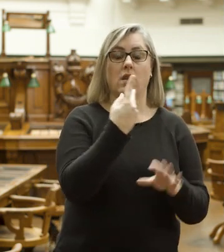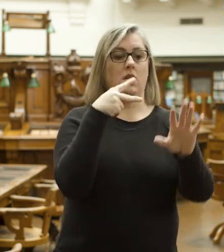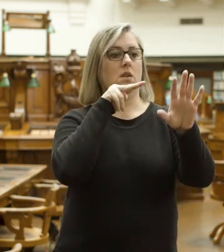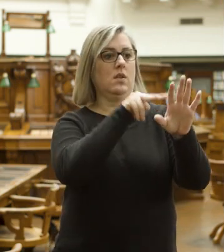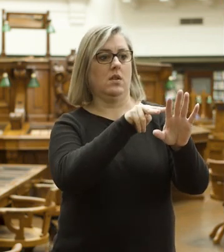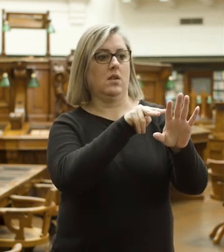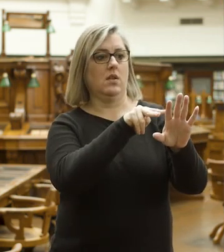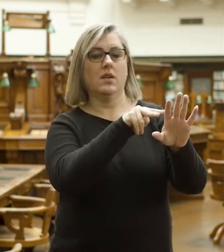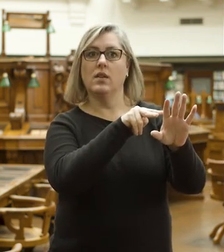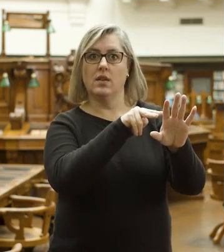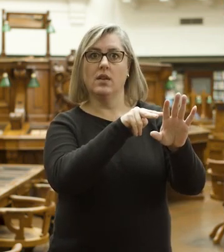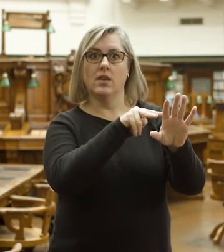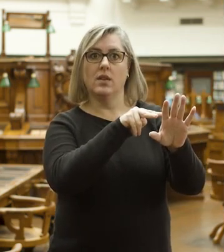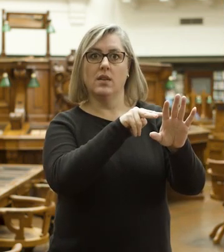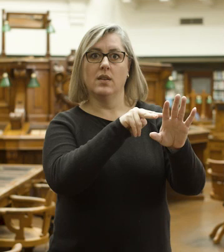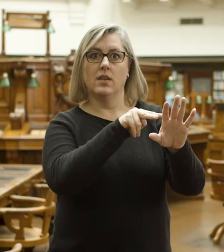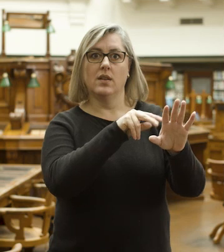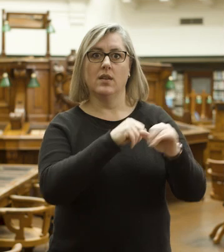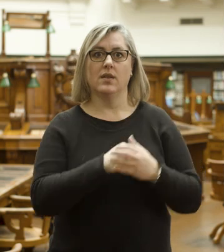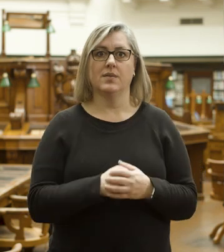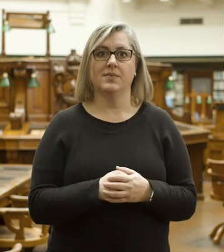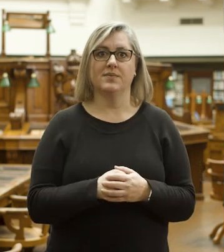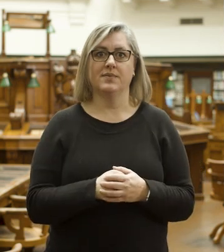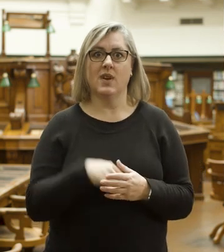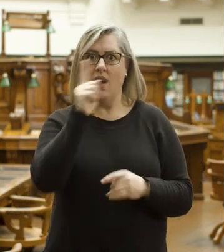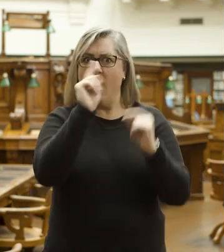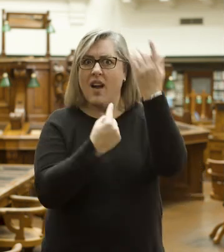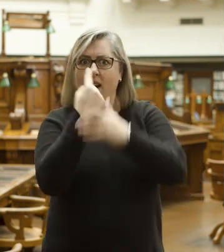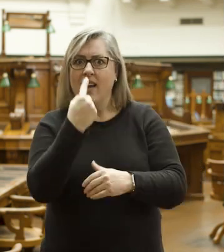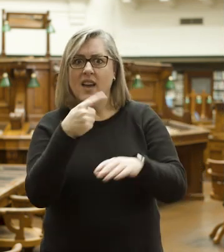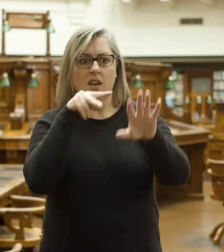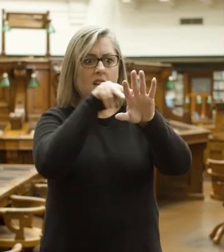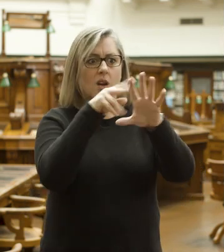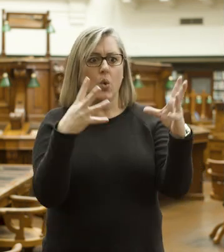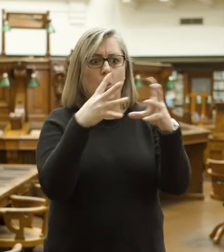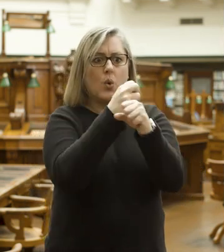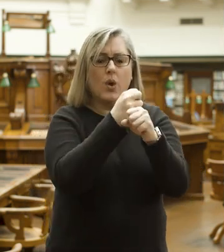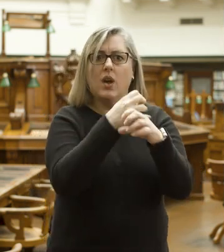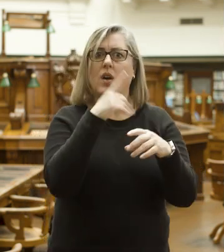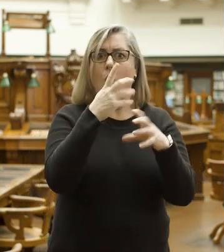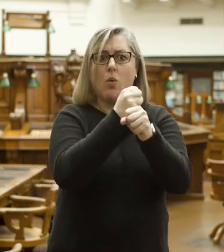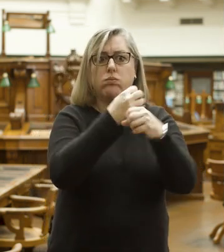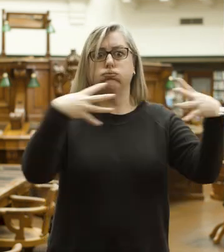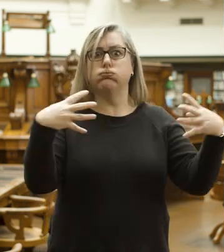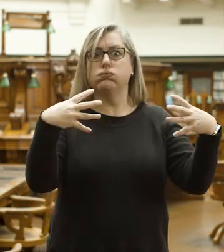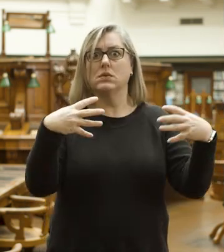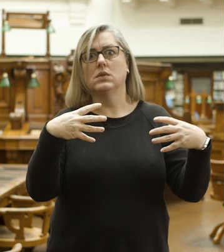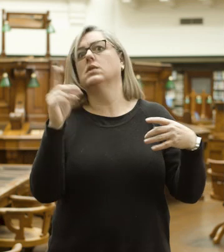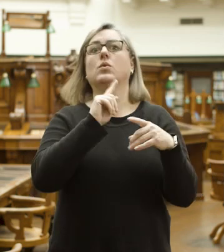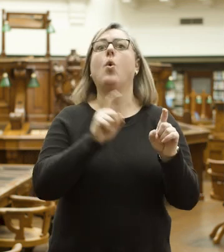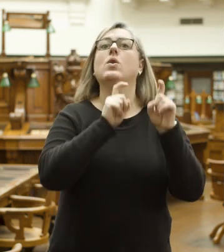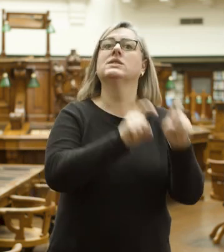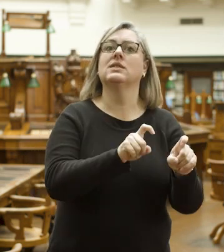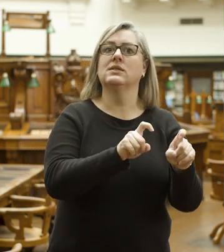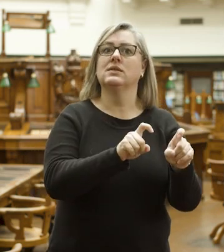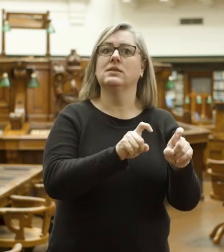5, 4, 3, 2, 1. Look at your hand. Now, what happened? Did your hand get smaller? Did your hand get bigger? Did it stay the